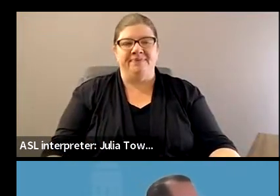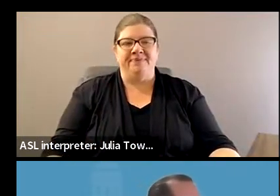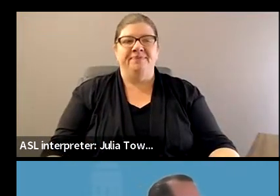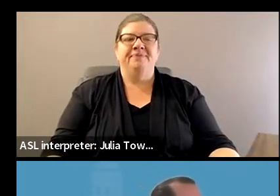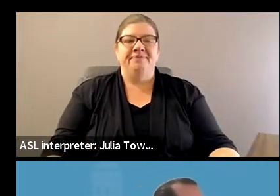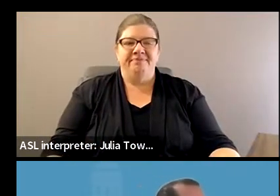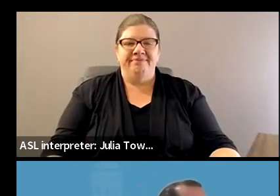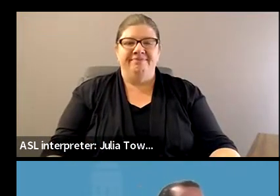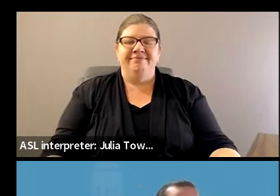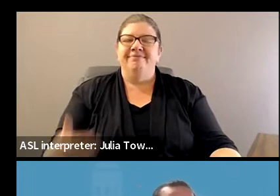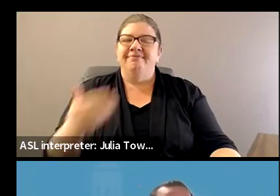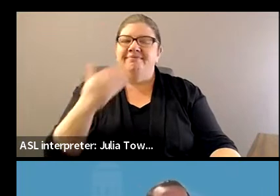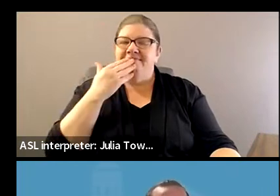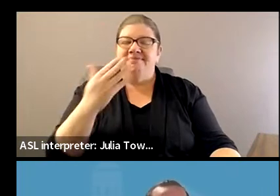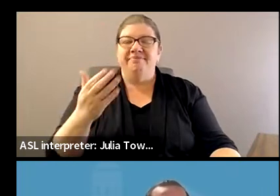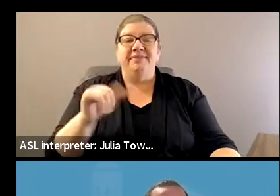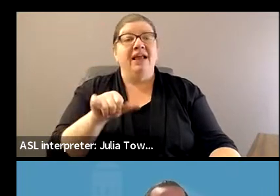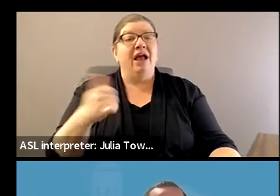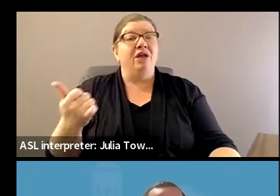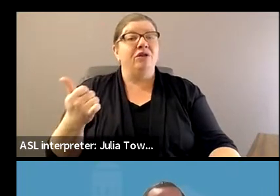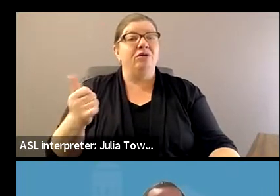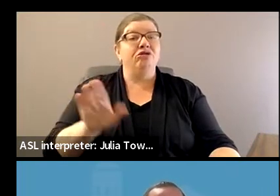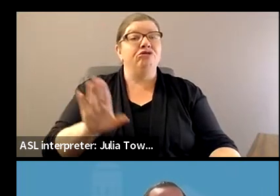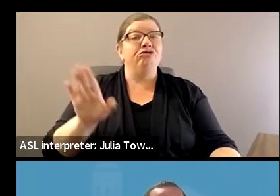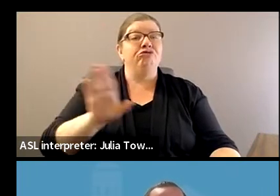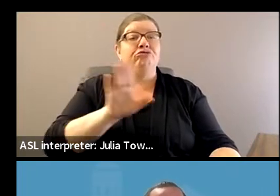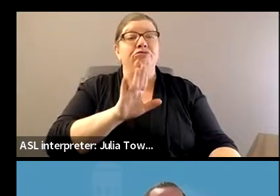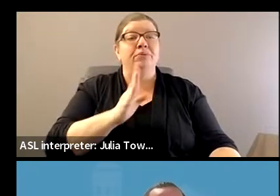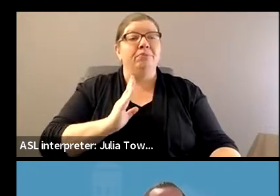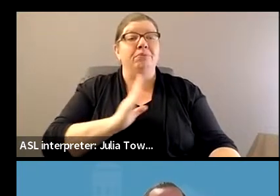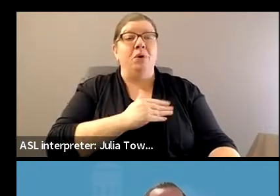Board members, other board members I'm seeing here.